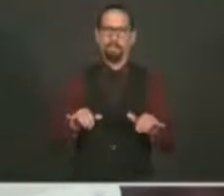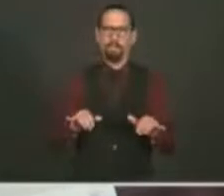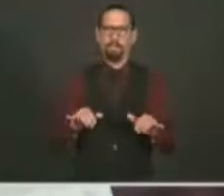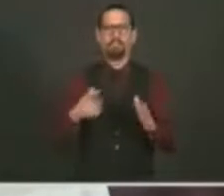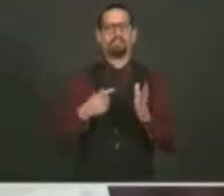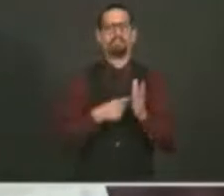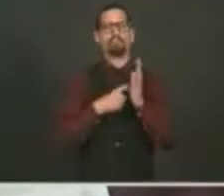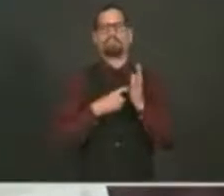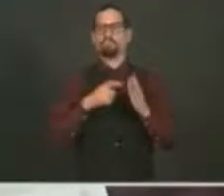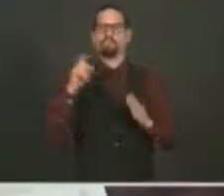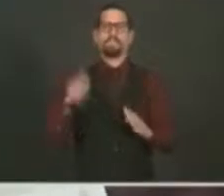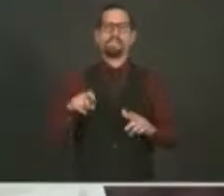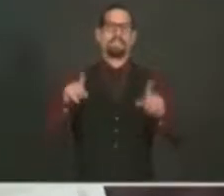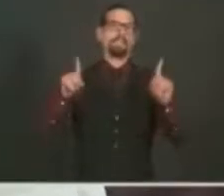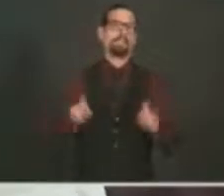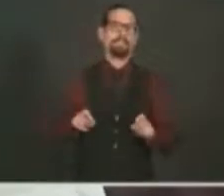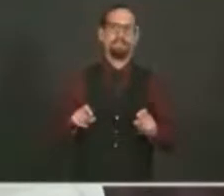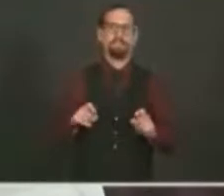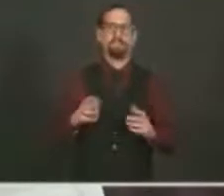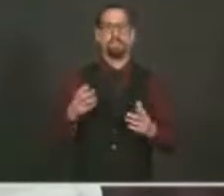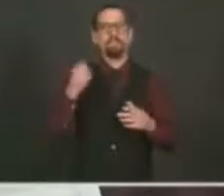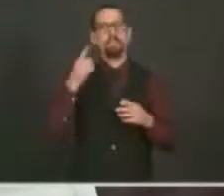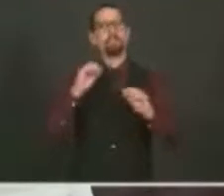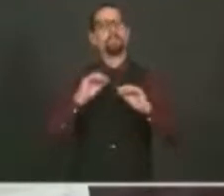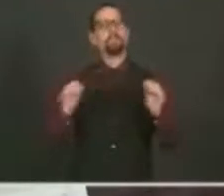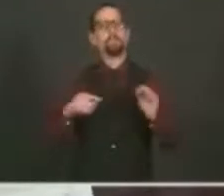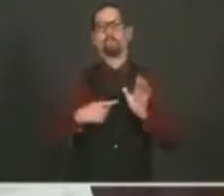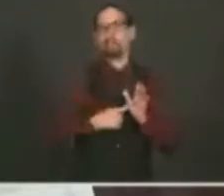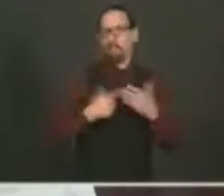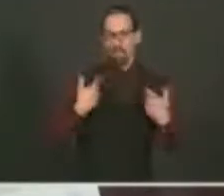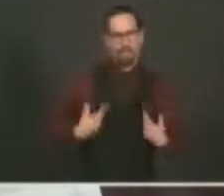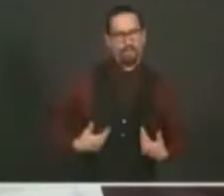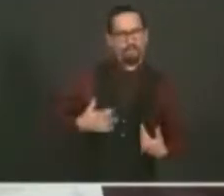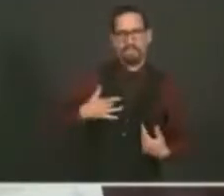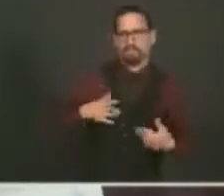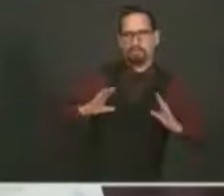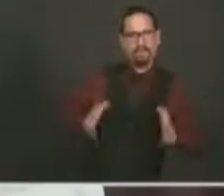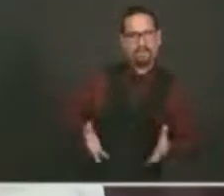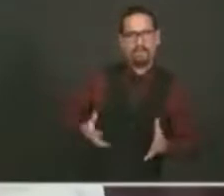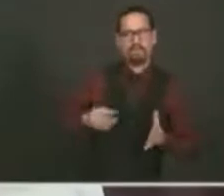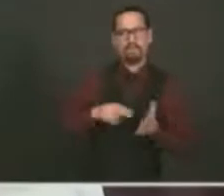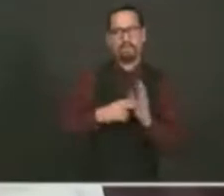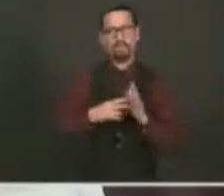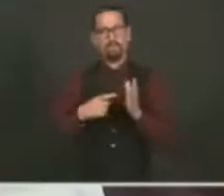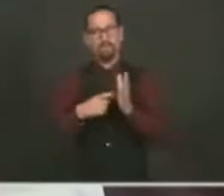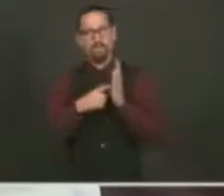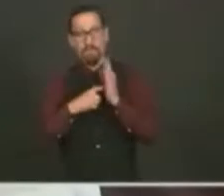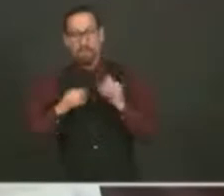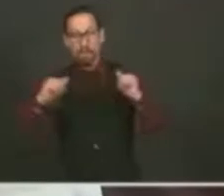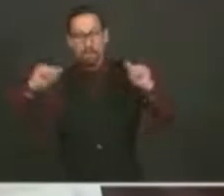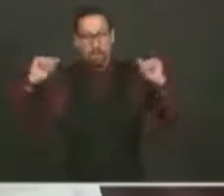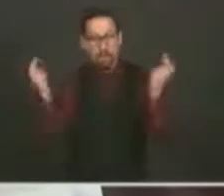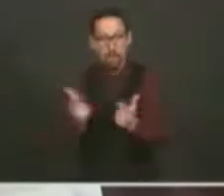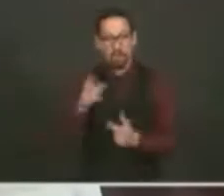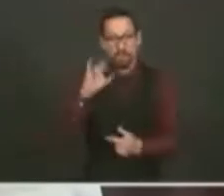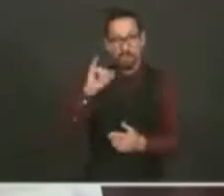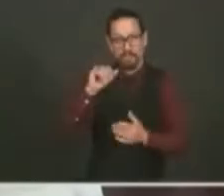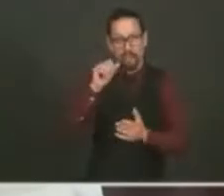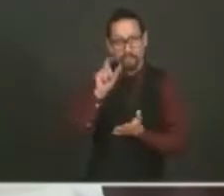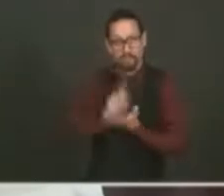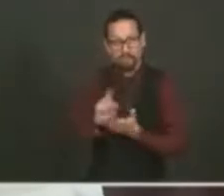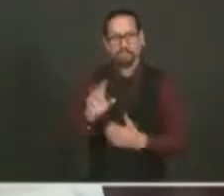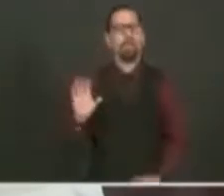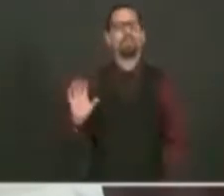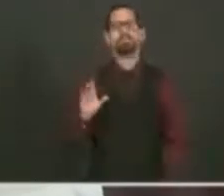for asymptomatic people. It doesn't mean every Rhode Islander is going to have to get tested every week. That would be